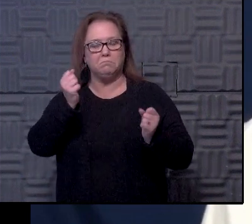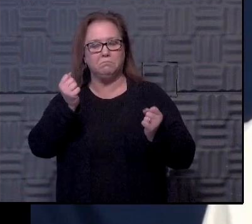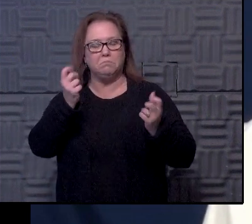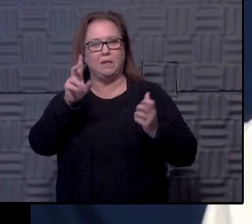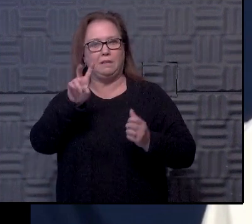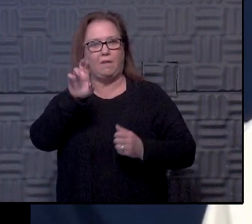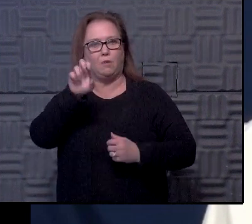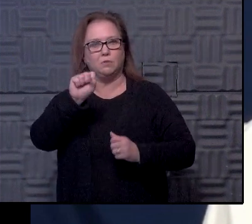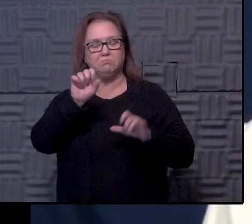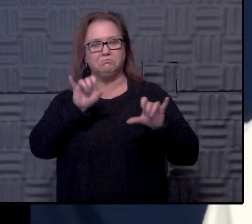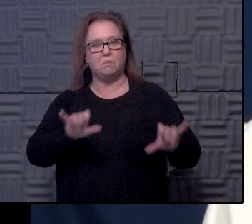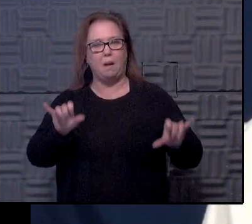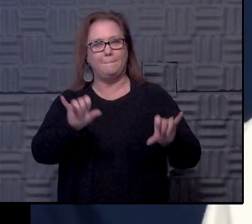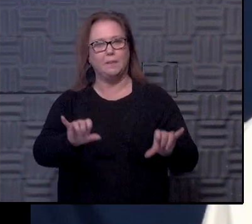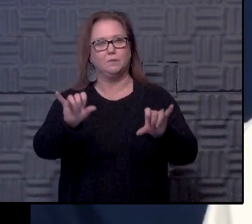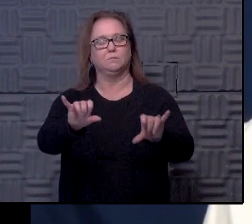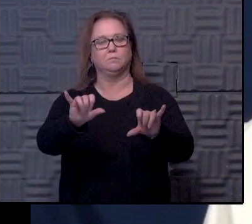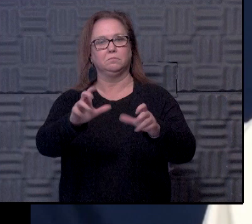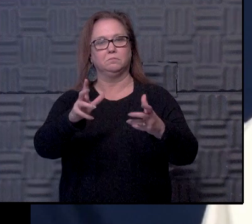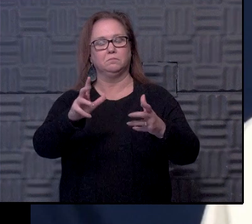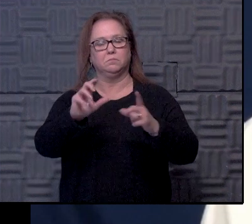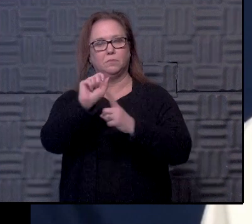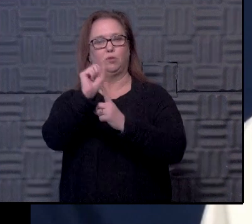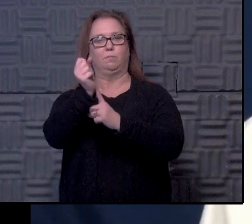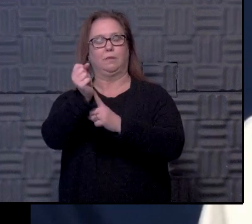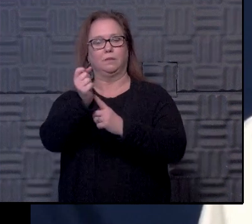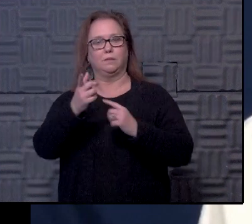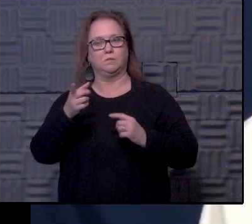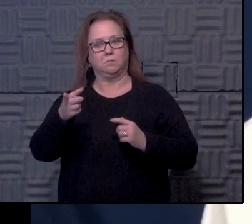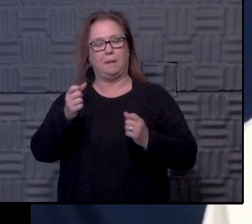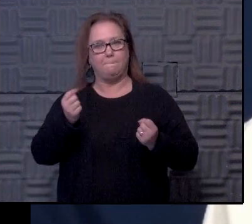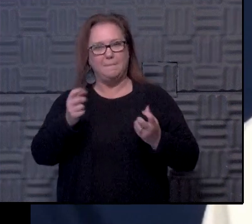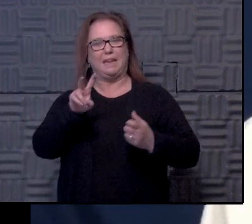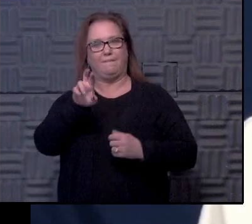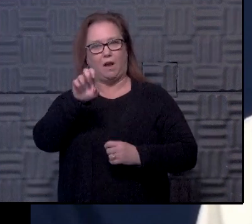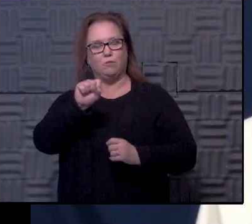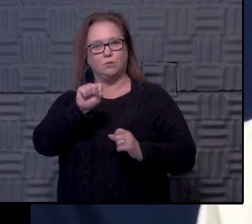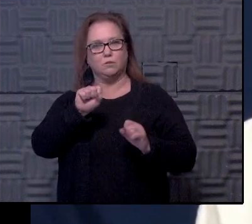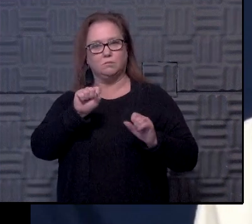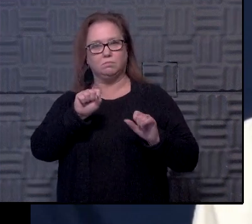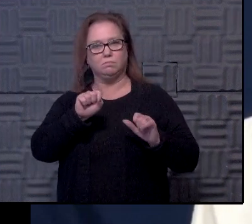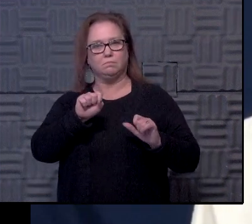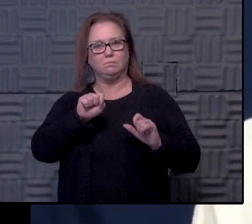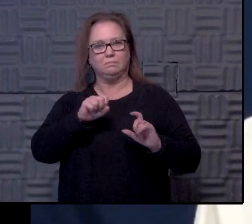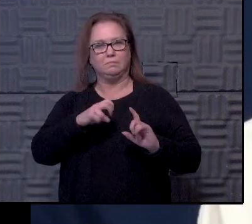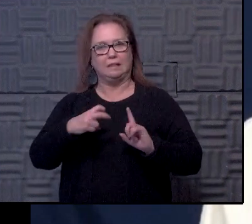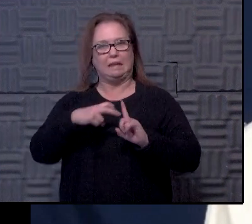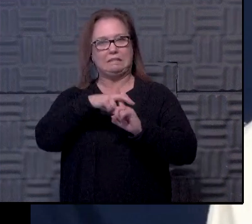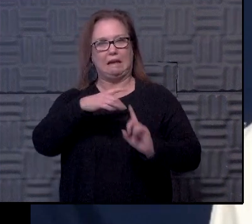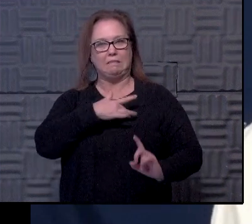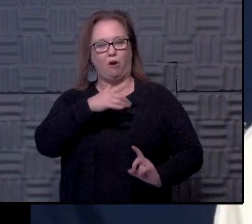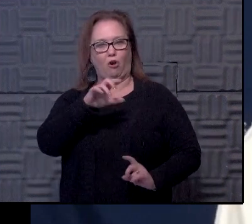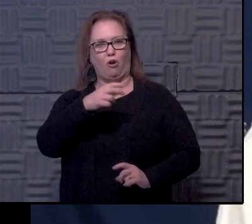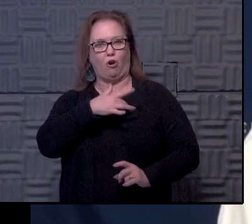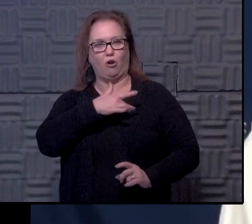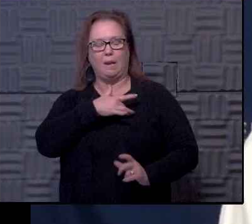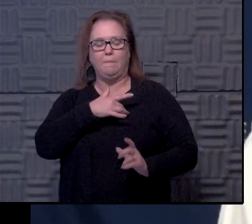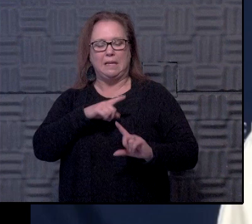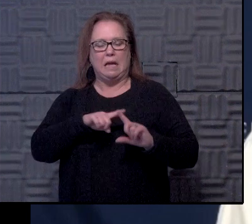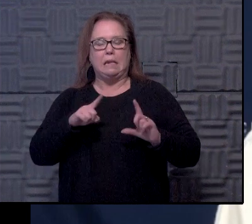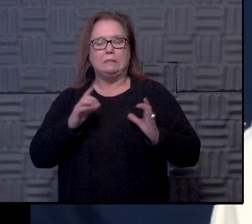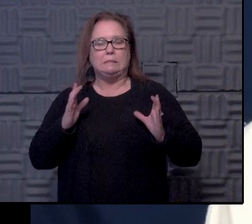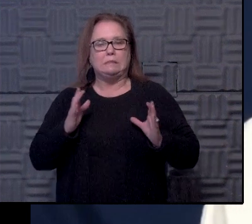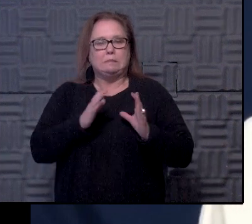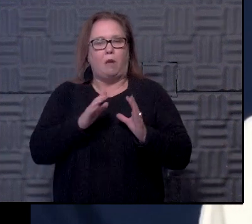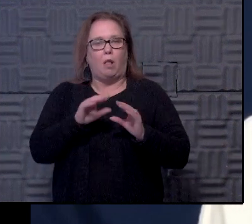a common set of circumstances in that many viruses can cause it, but it's always in a small subset of the people who are